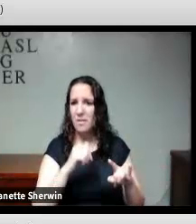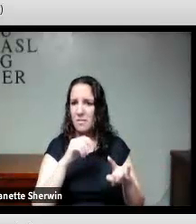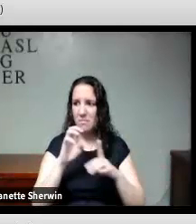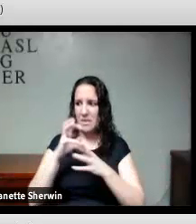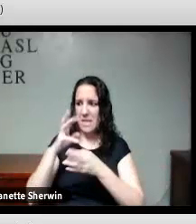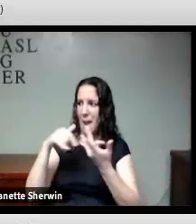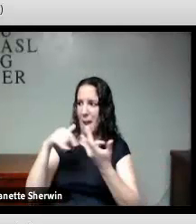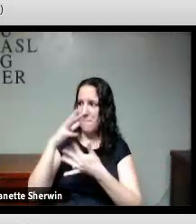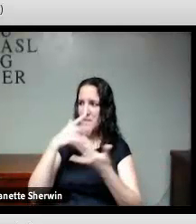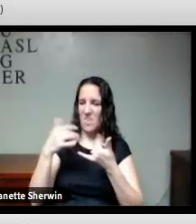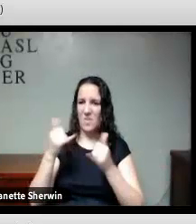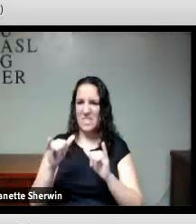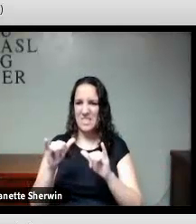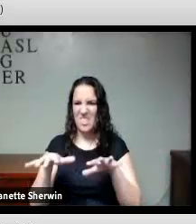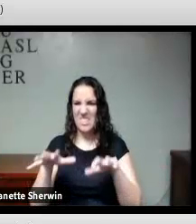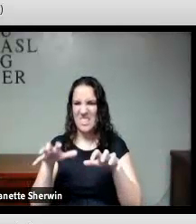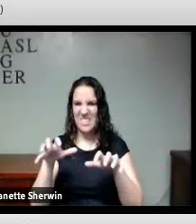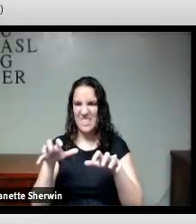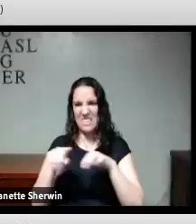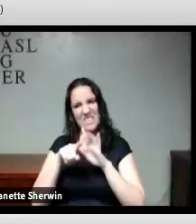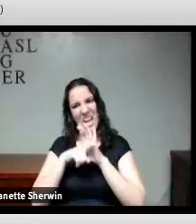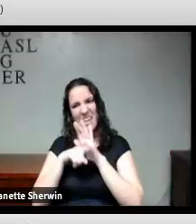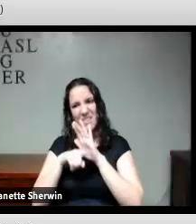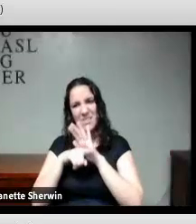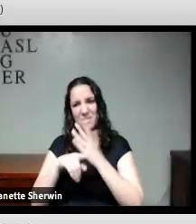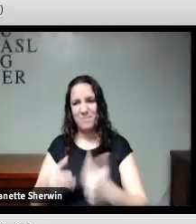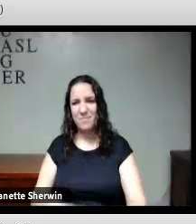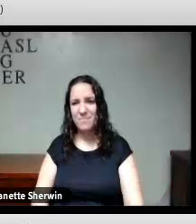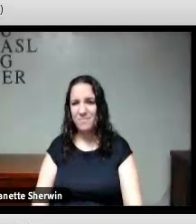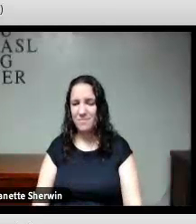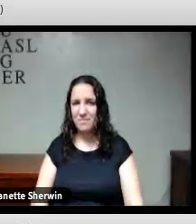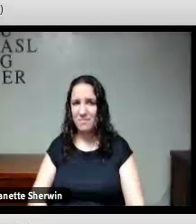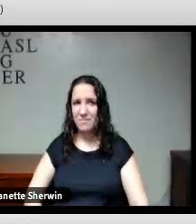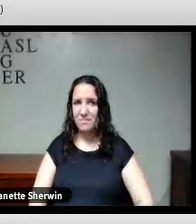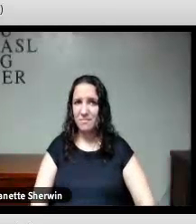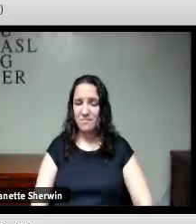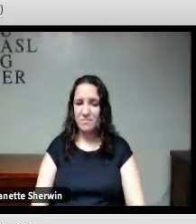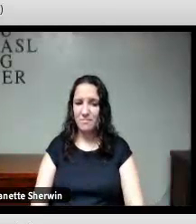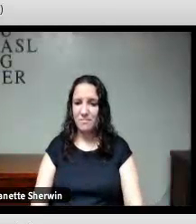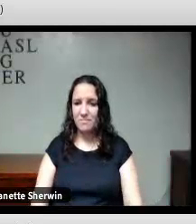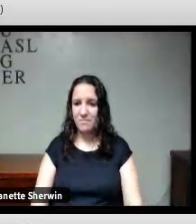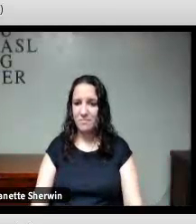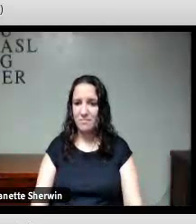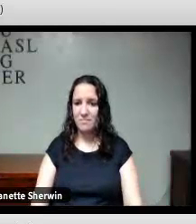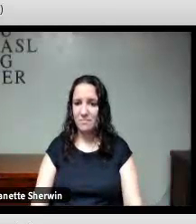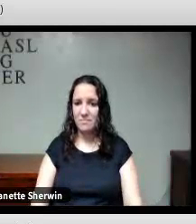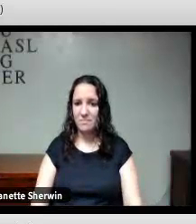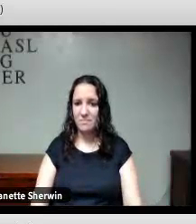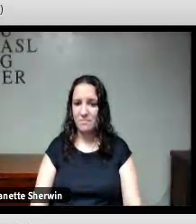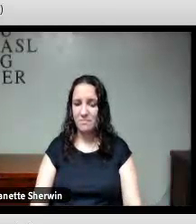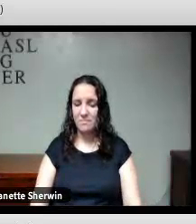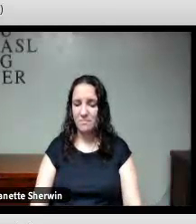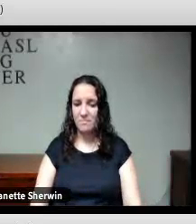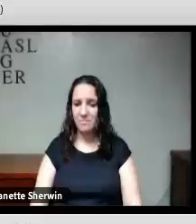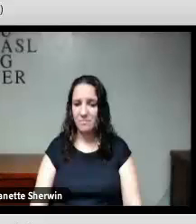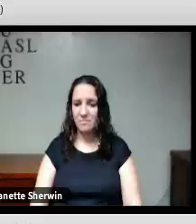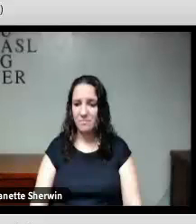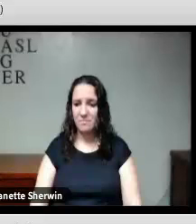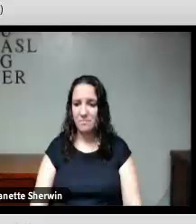still remains negative. I've been in situations where people have argued with the angry customer. We all know that's a